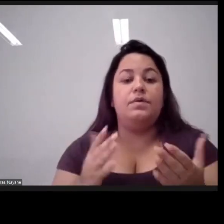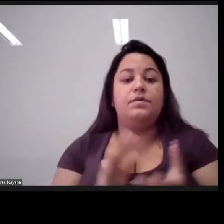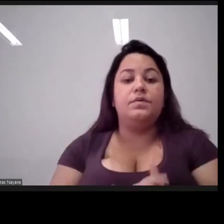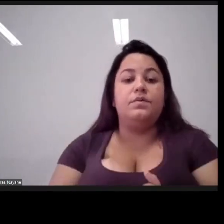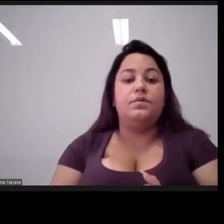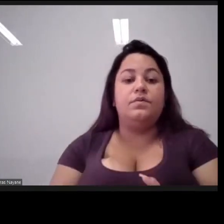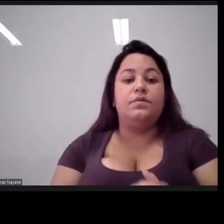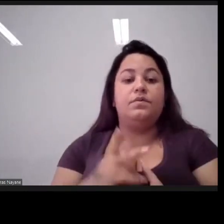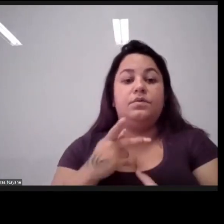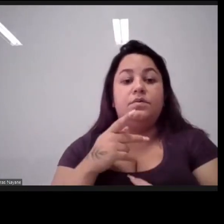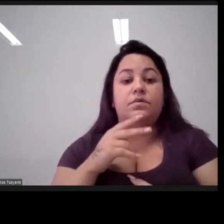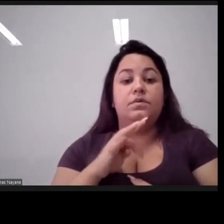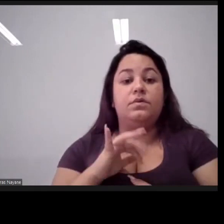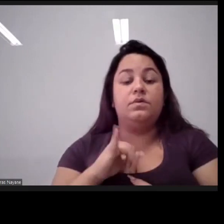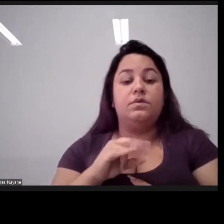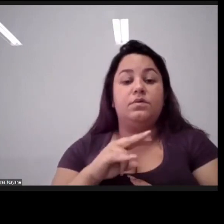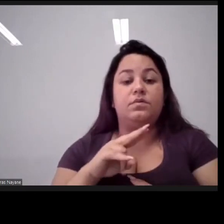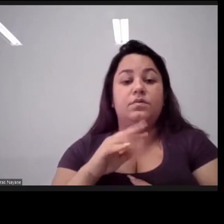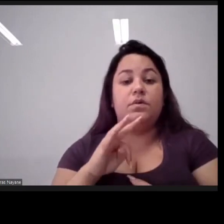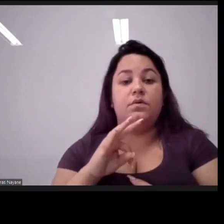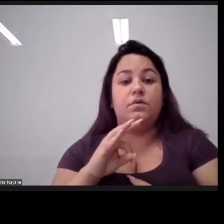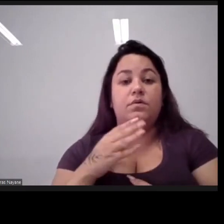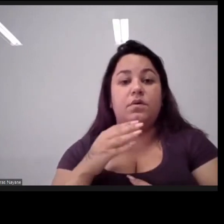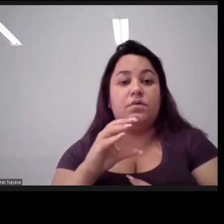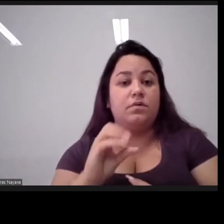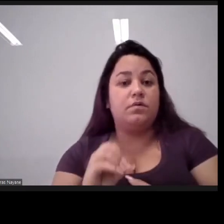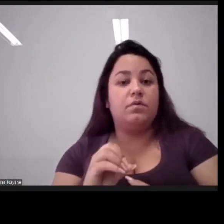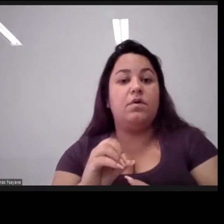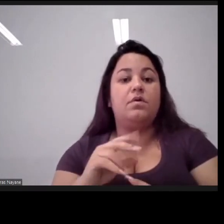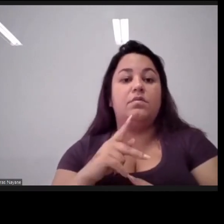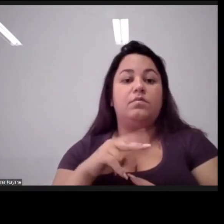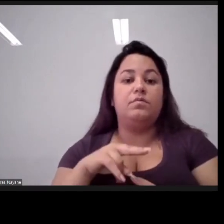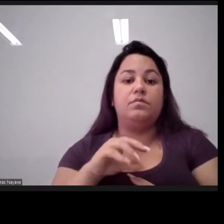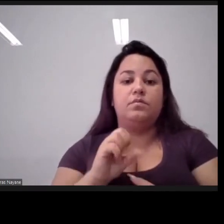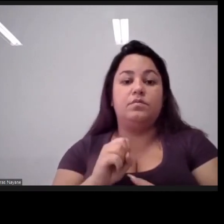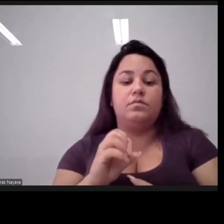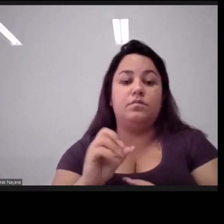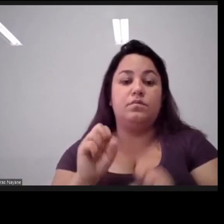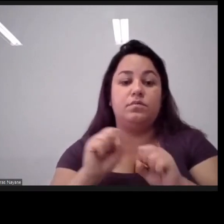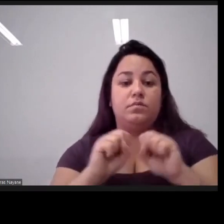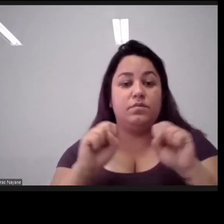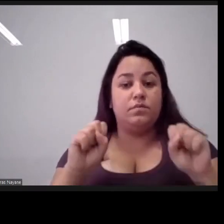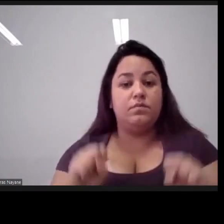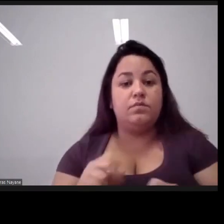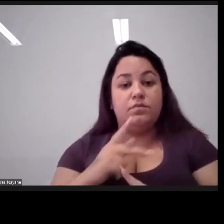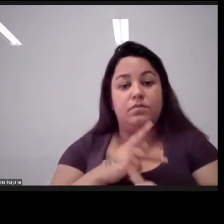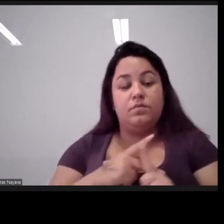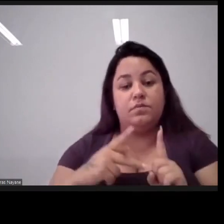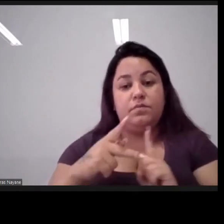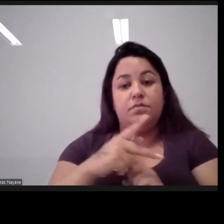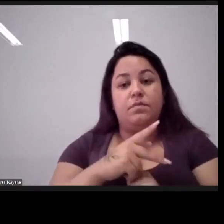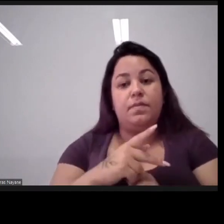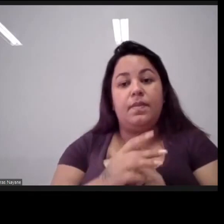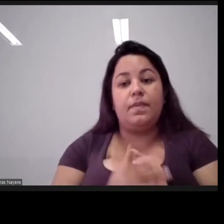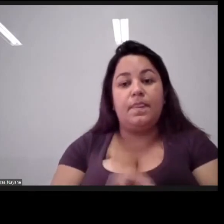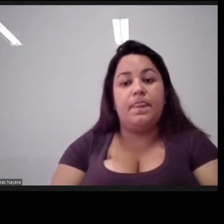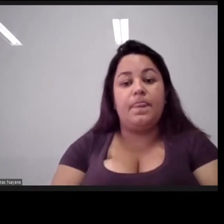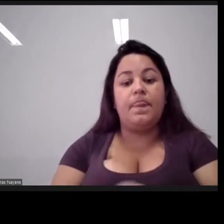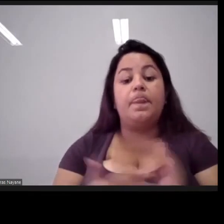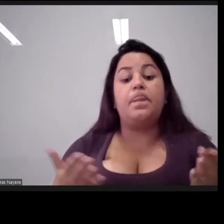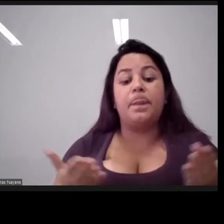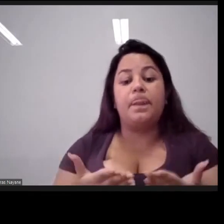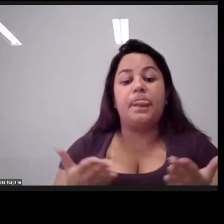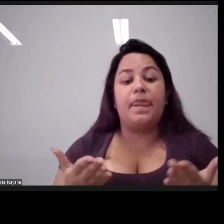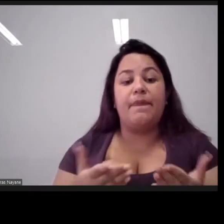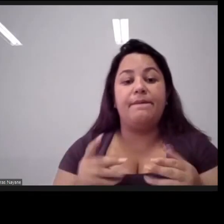is a little bit of a dry subject, but I will do my best to make